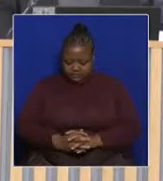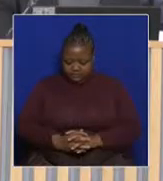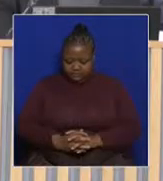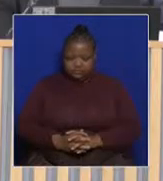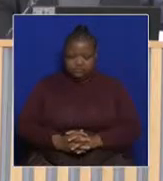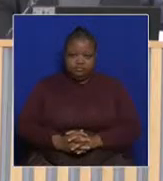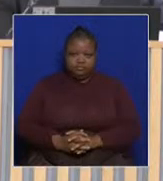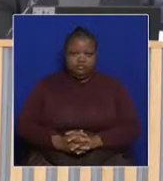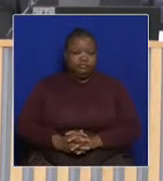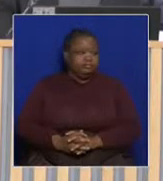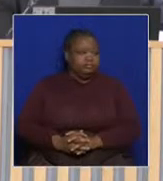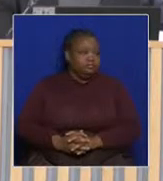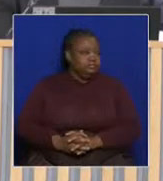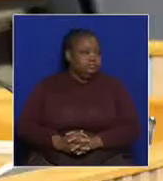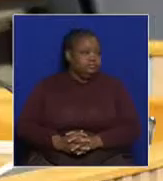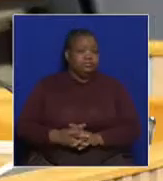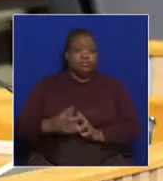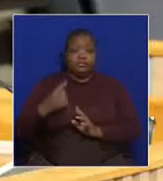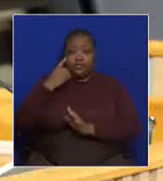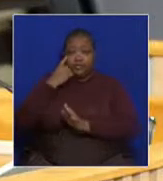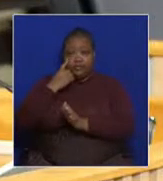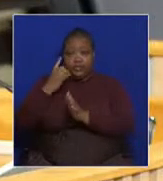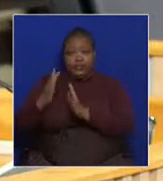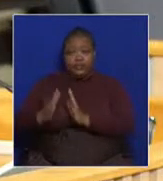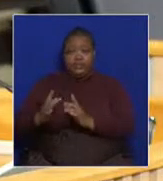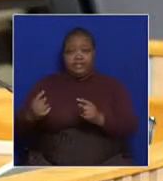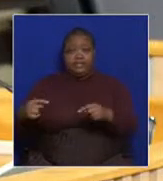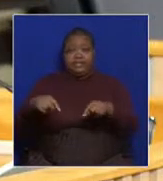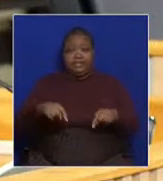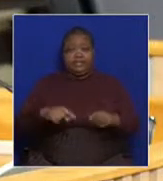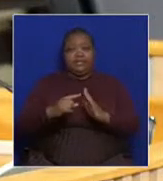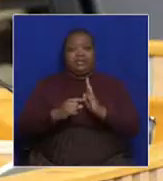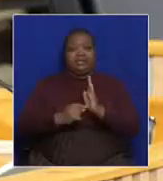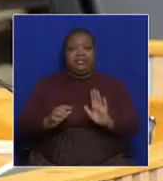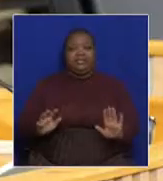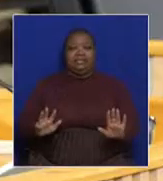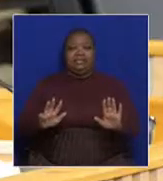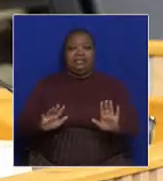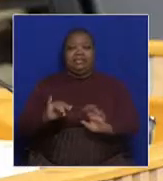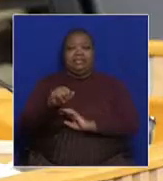And the witness is due to appear on the 9th of June.